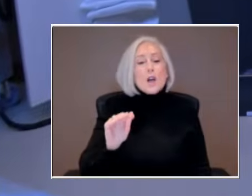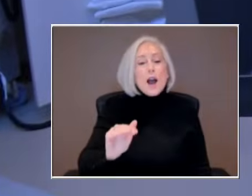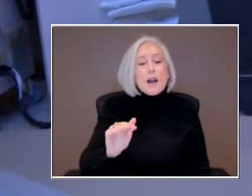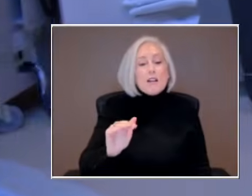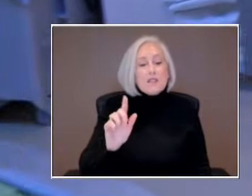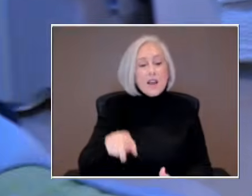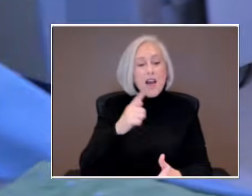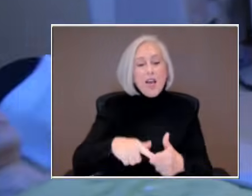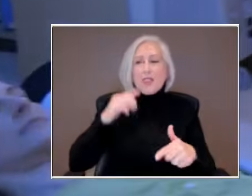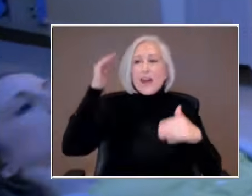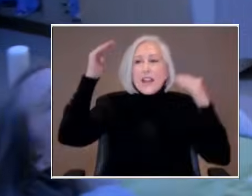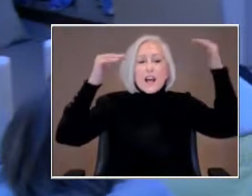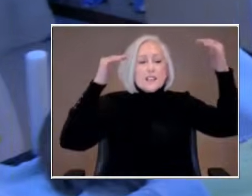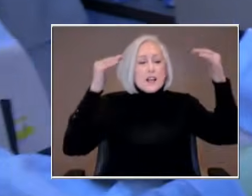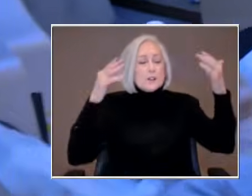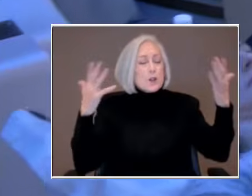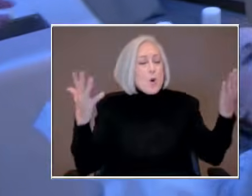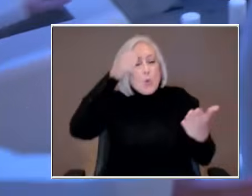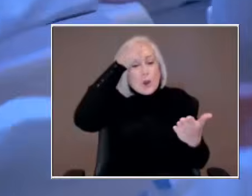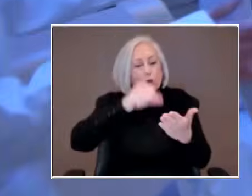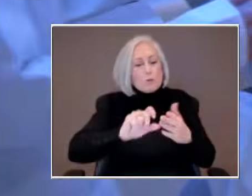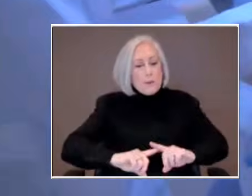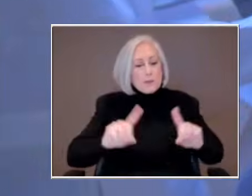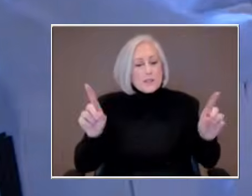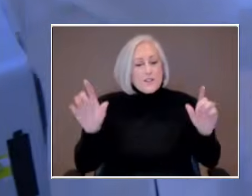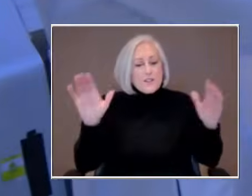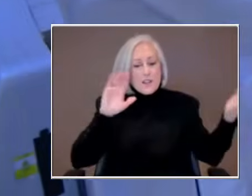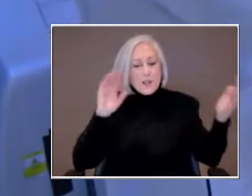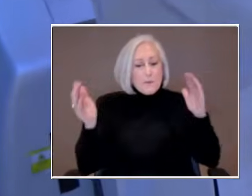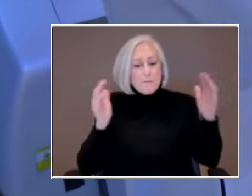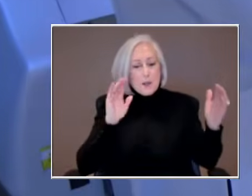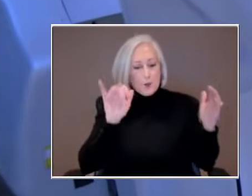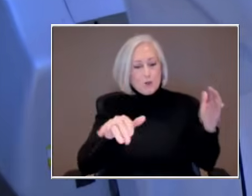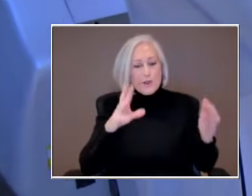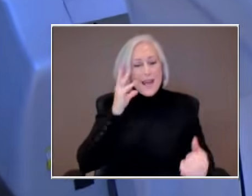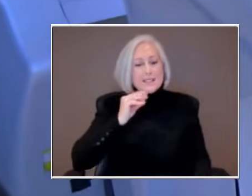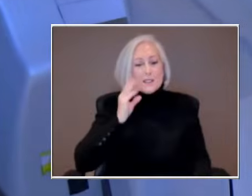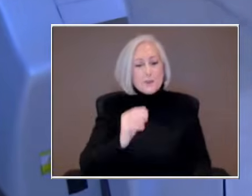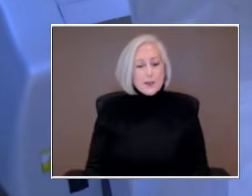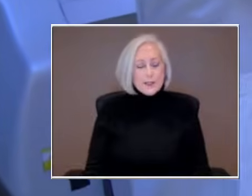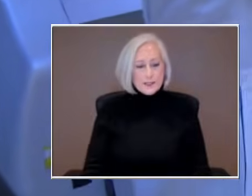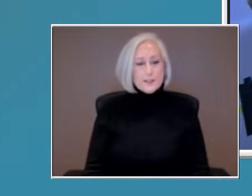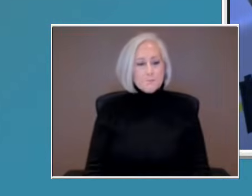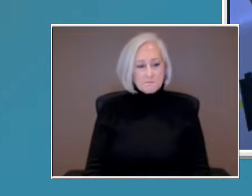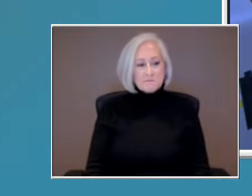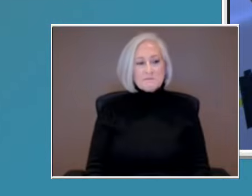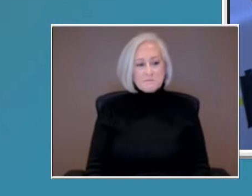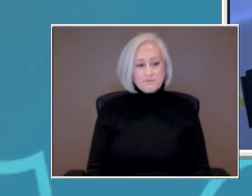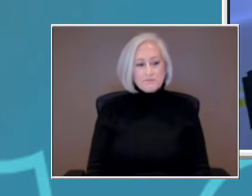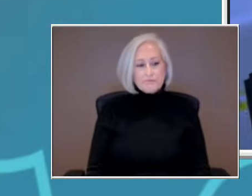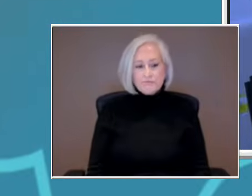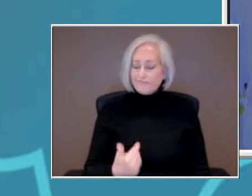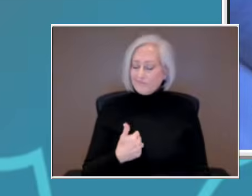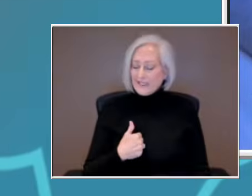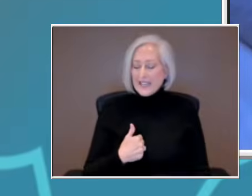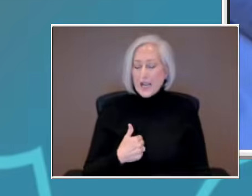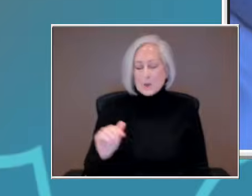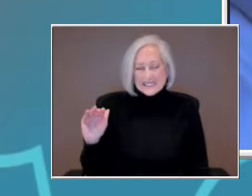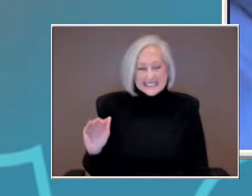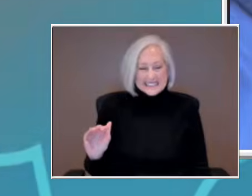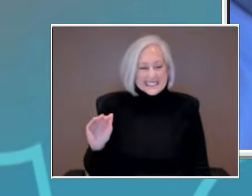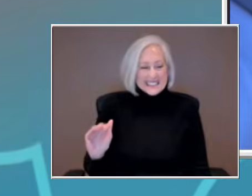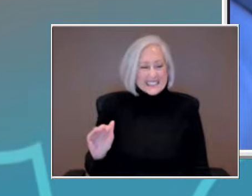do you remember differently about the experience from the time it evolved? So I think I was so little that all I